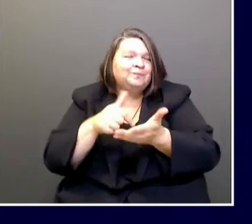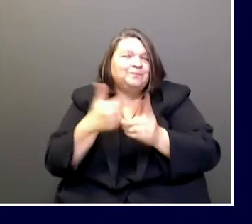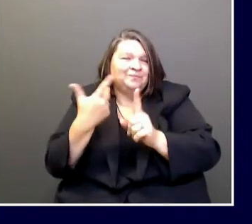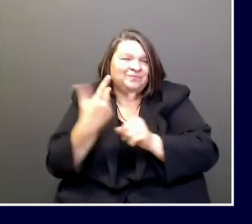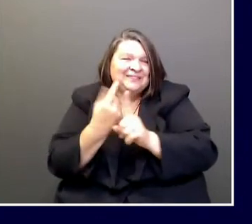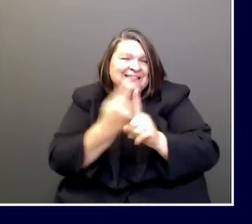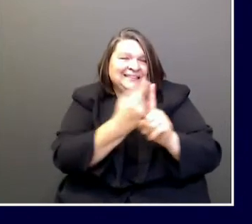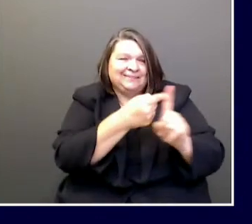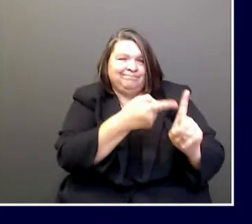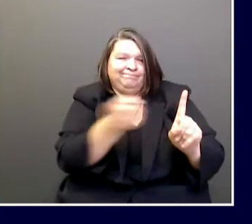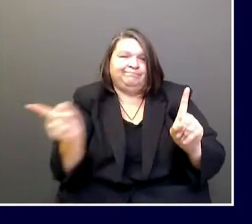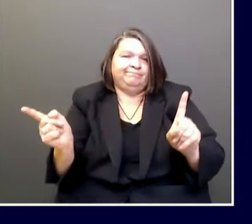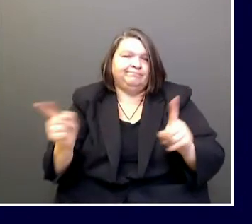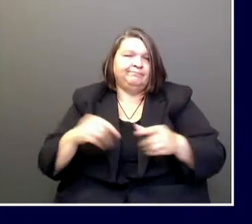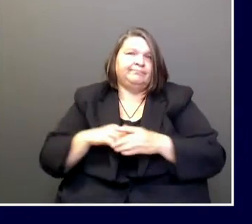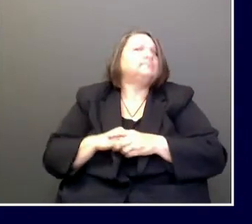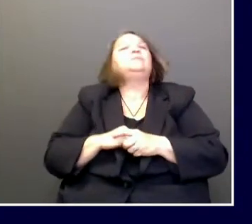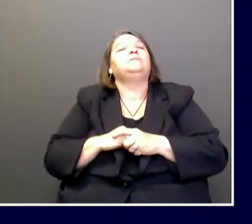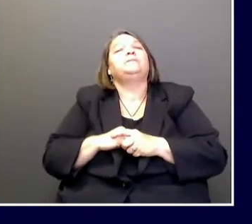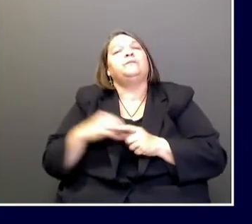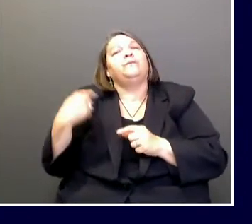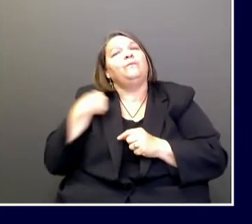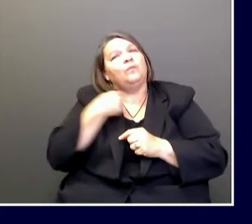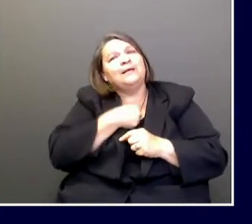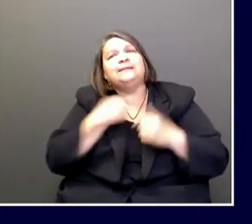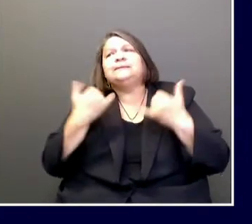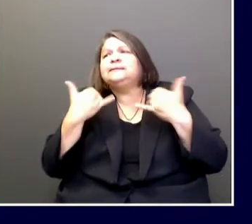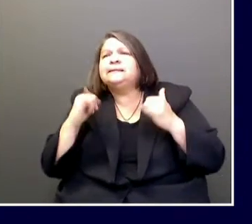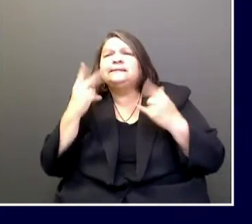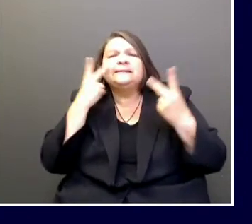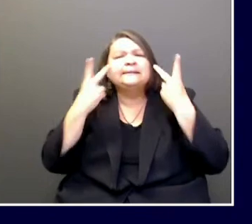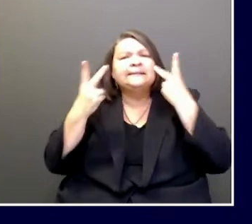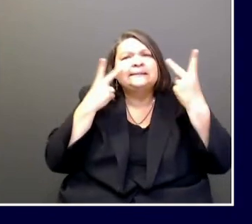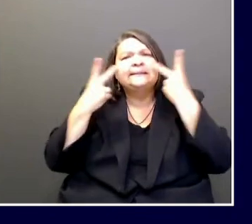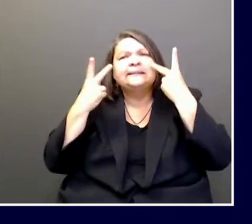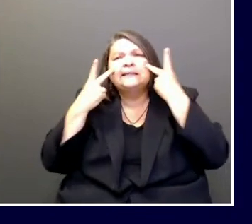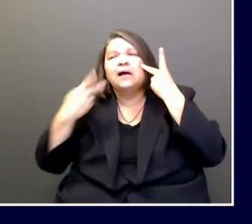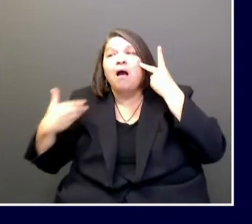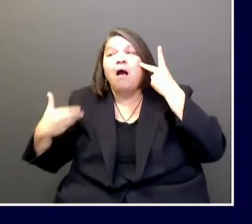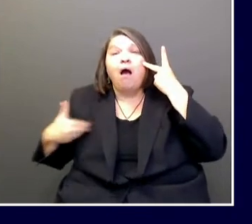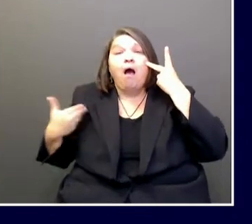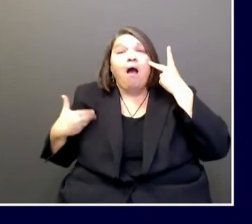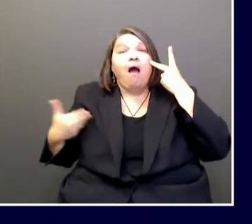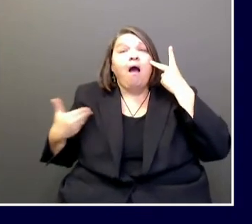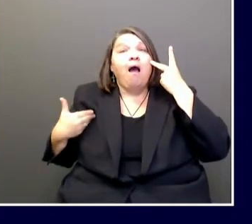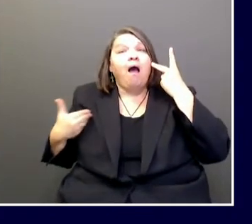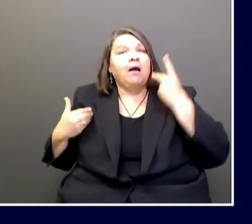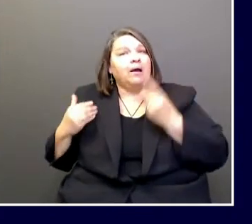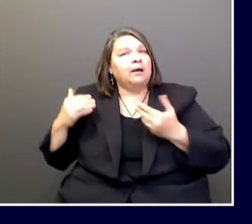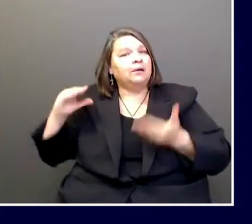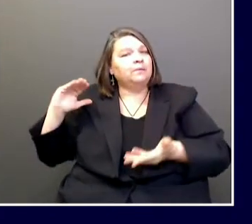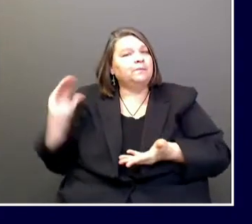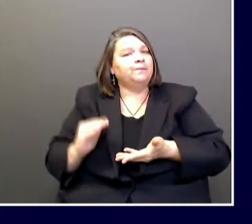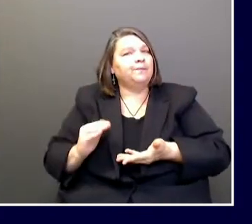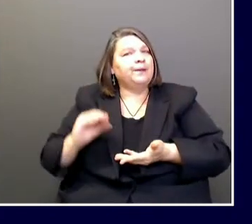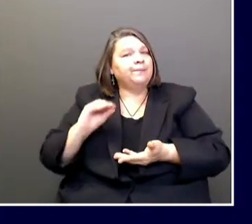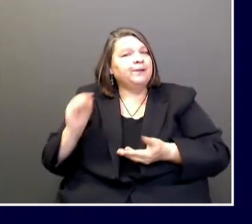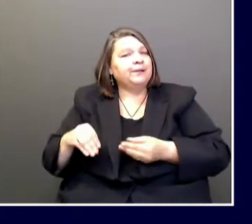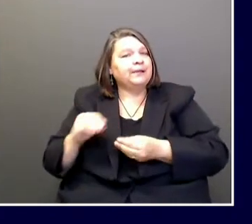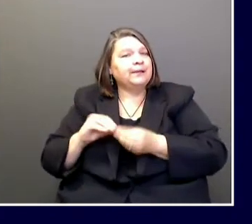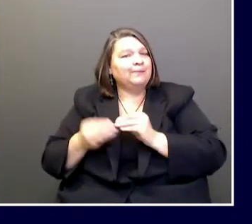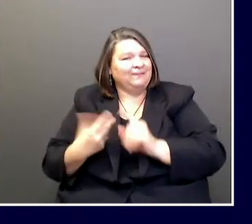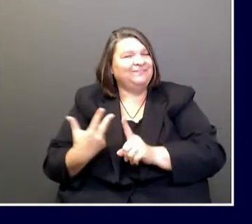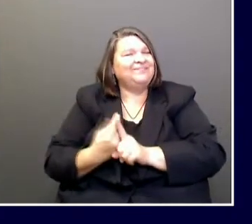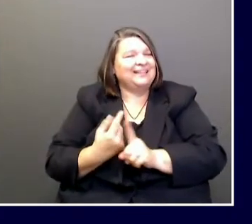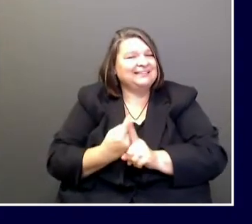that younger people are less likely to be vaccinated, partly because certainly people ages 12 to 15 only